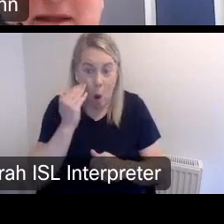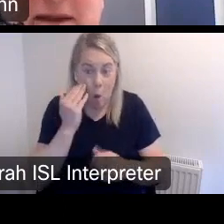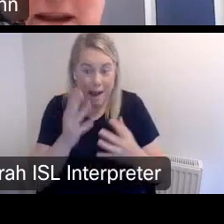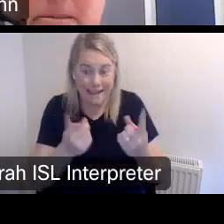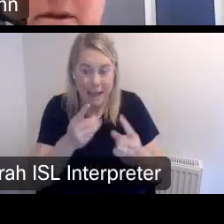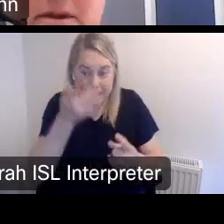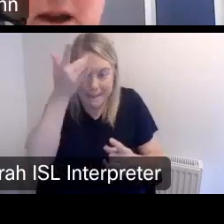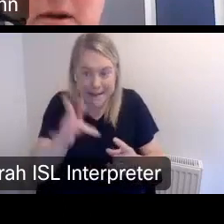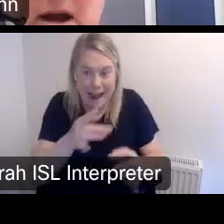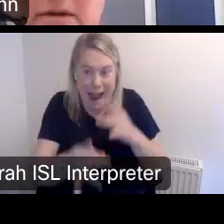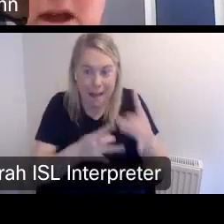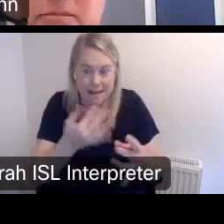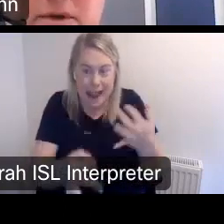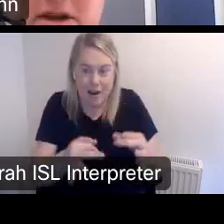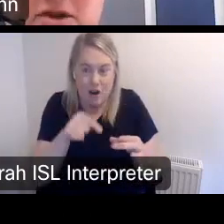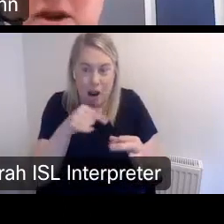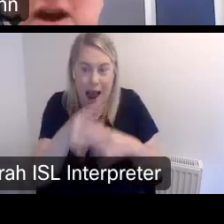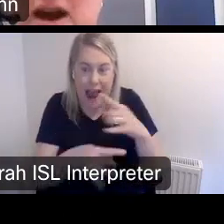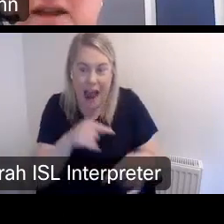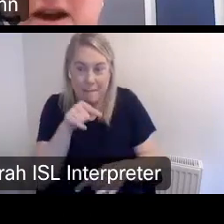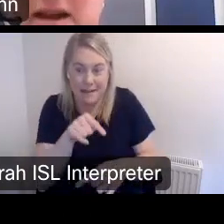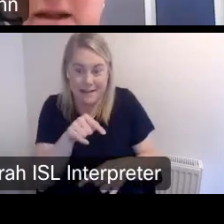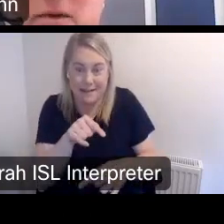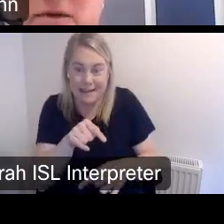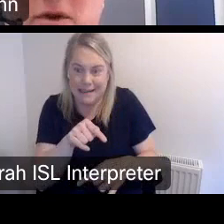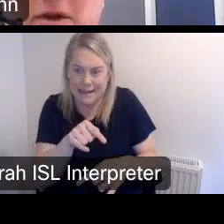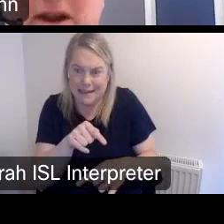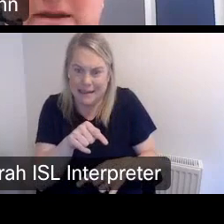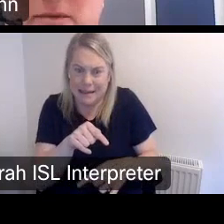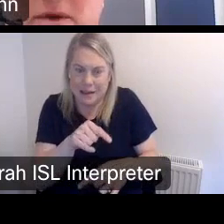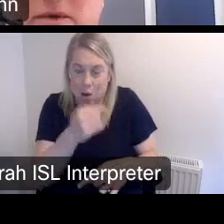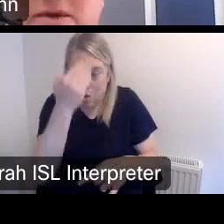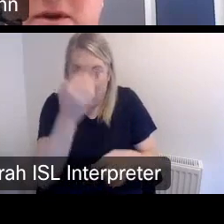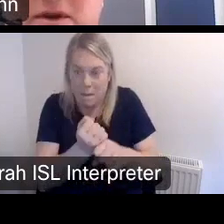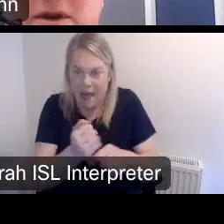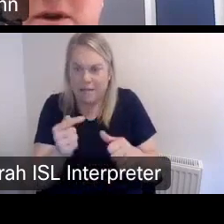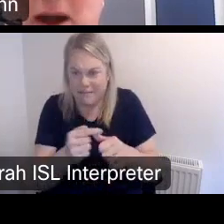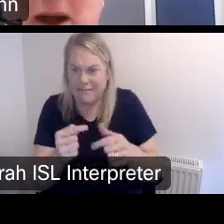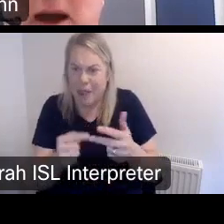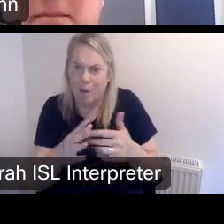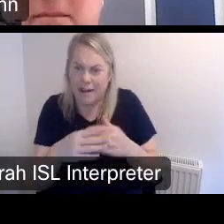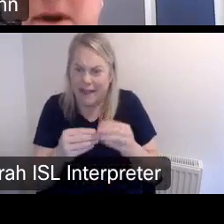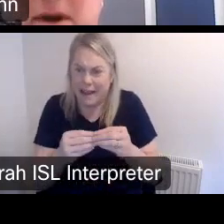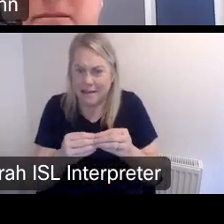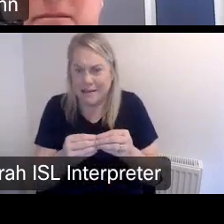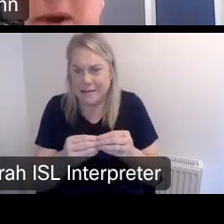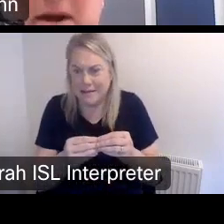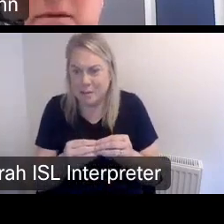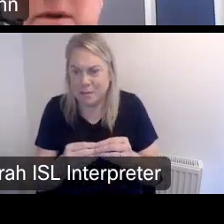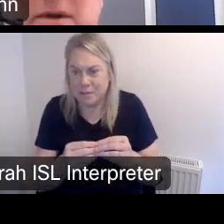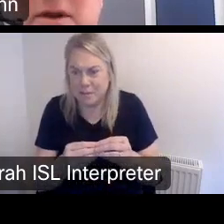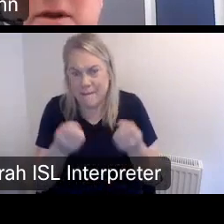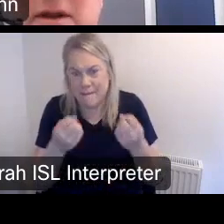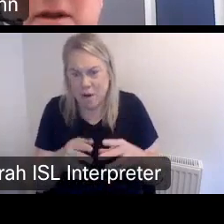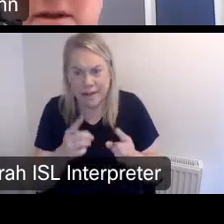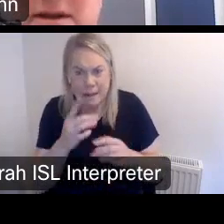has happened around that procedure, then I think those are all things that would certainly, you know, make you